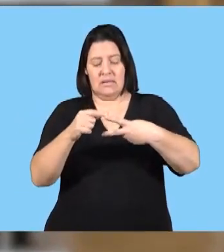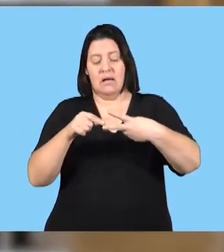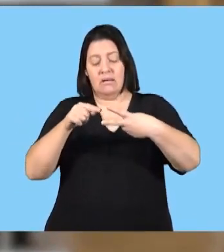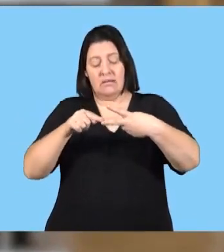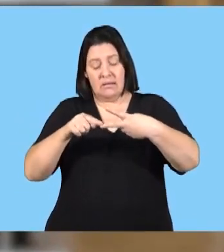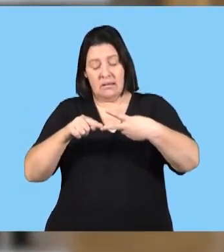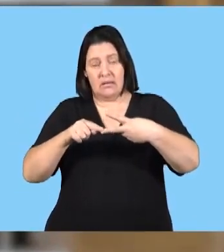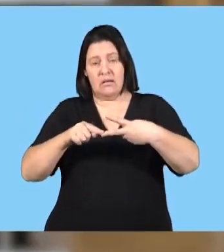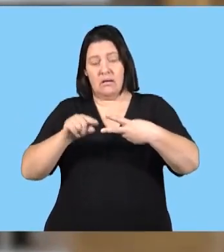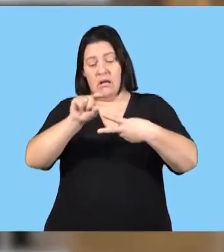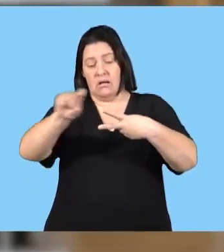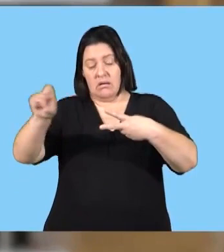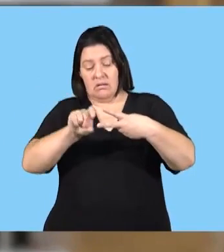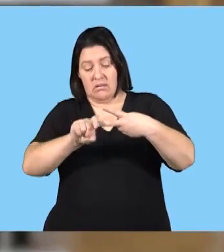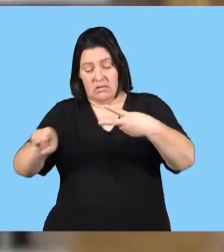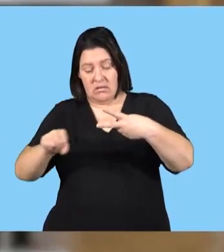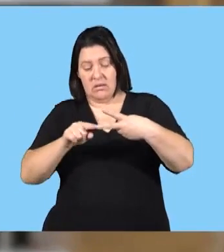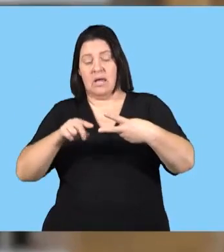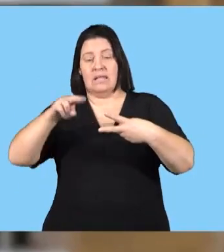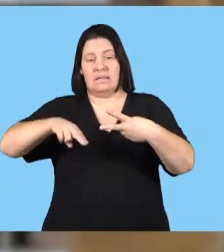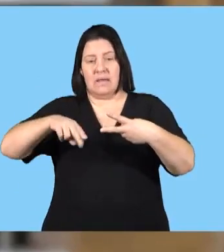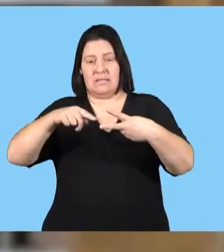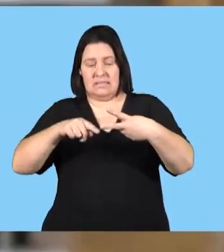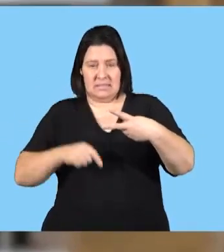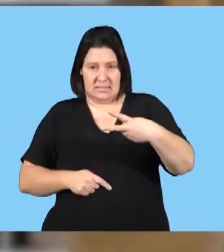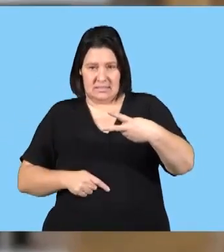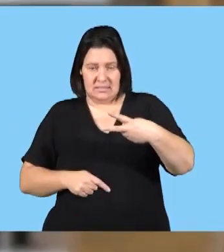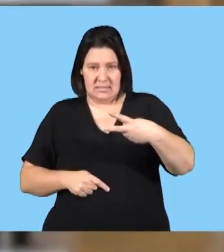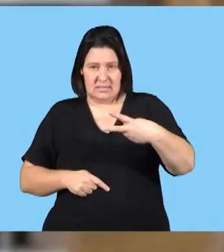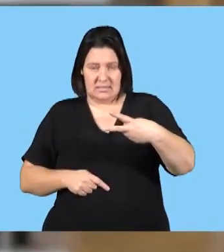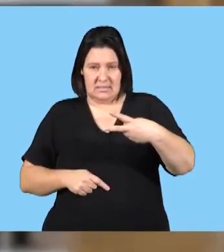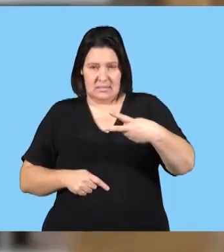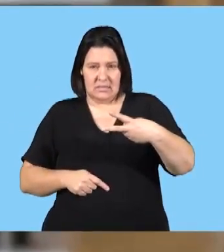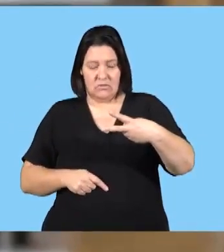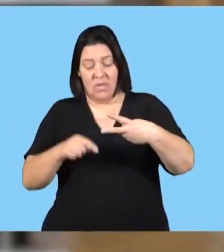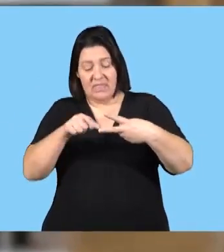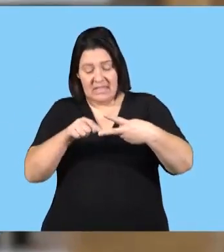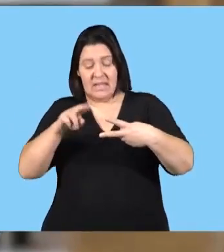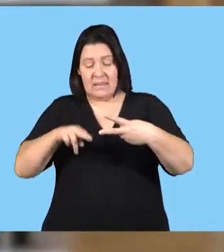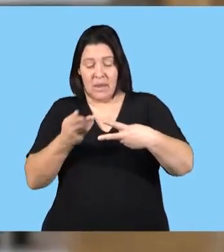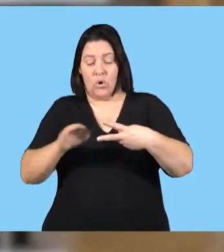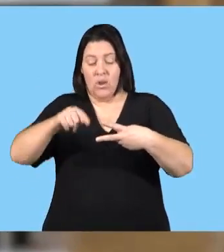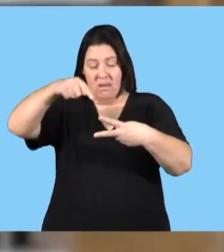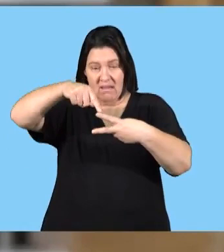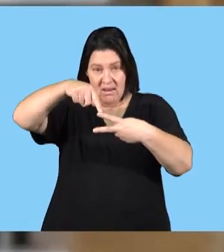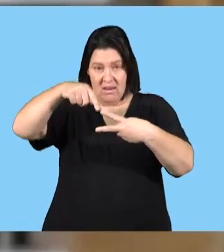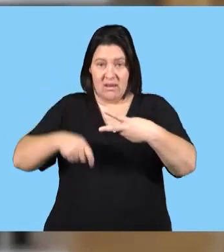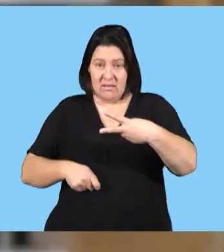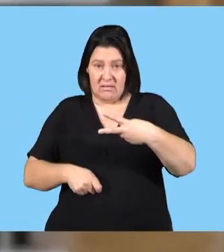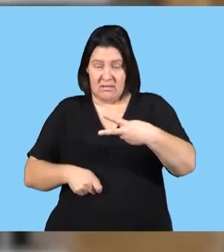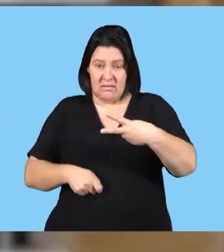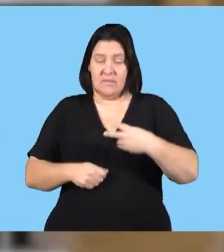the independent, at the bottom I'm having the dependent. The ones at the bottom are depending on the ones which are on